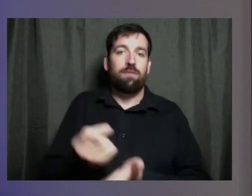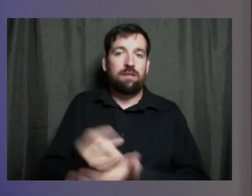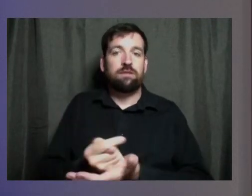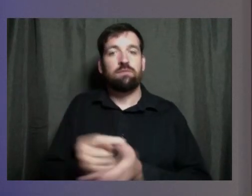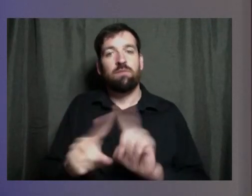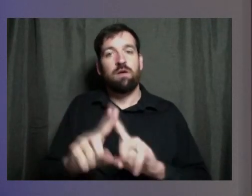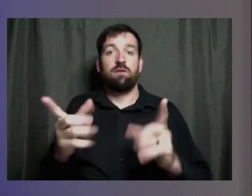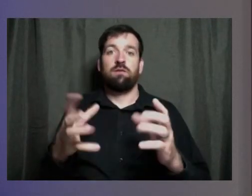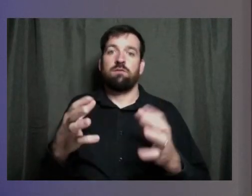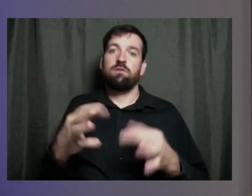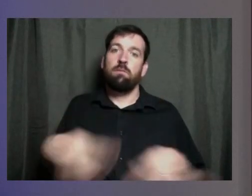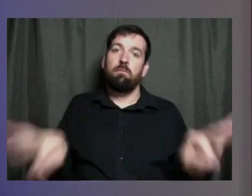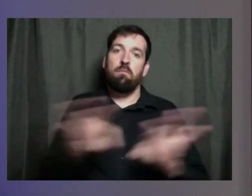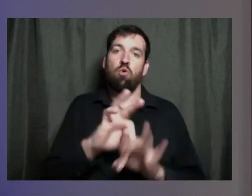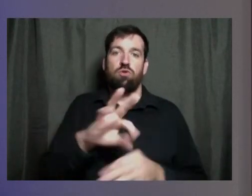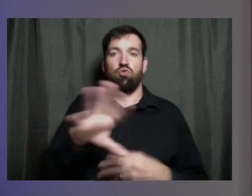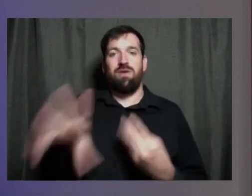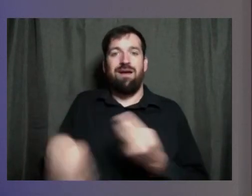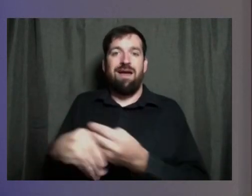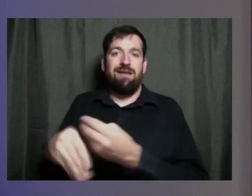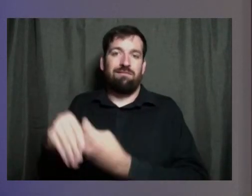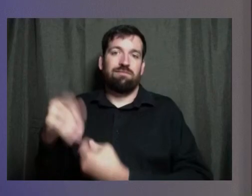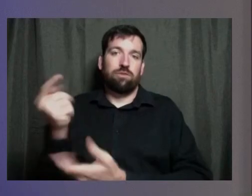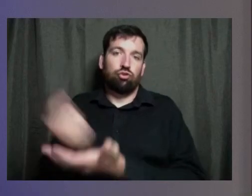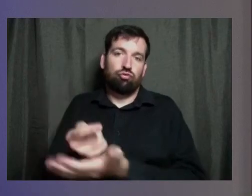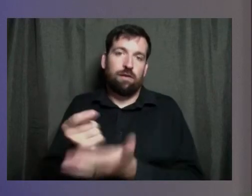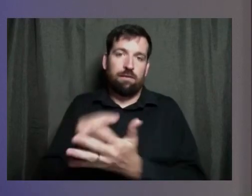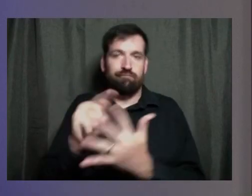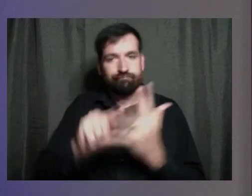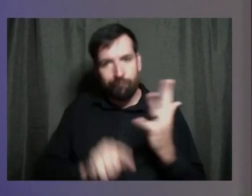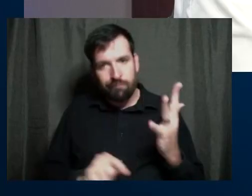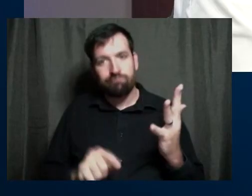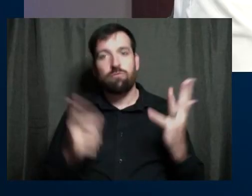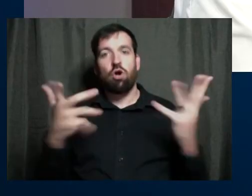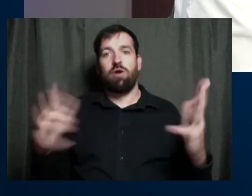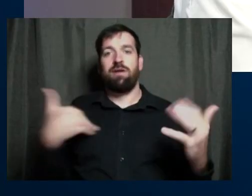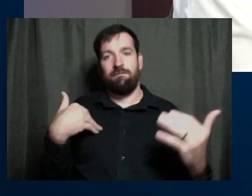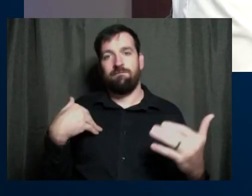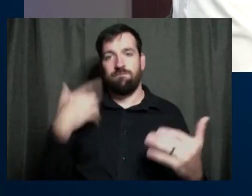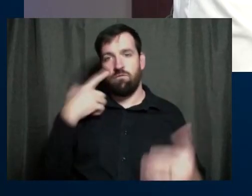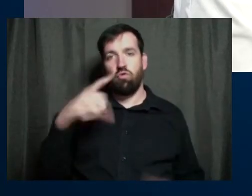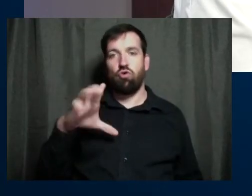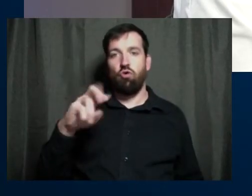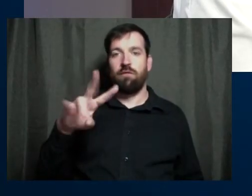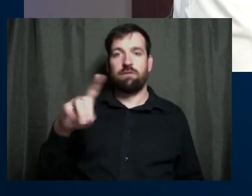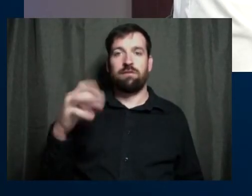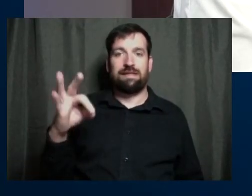adjunct in the treatment regimen that we've got for COVID-19, Hawk. Yeah, I would just like